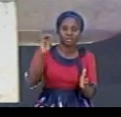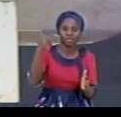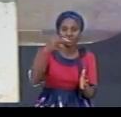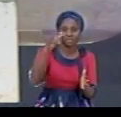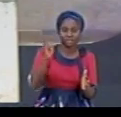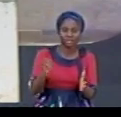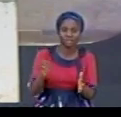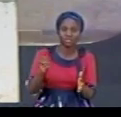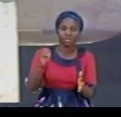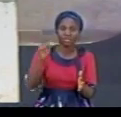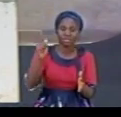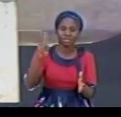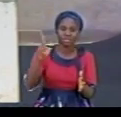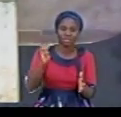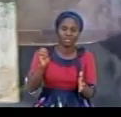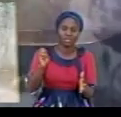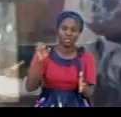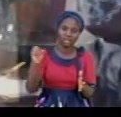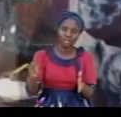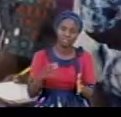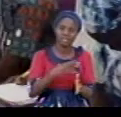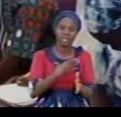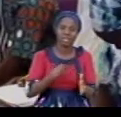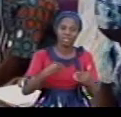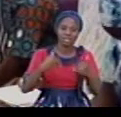He had also, tell me now.